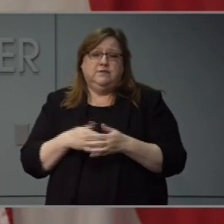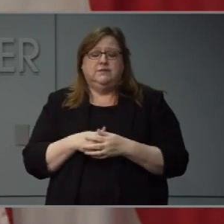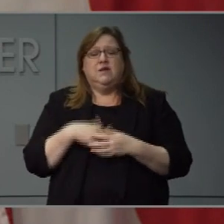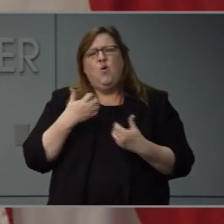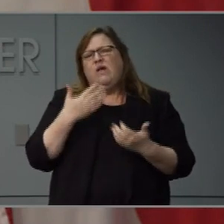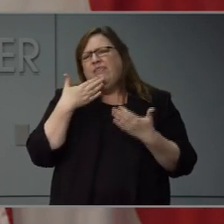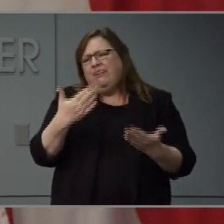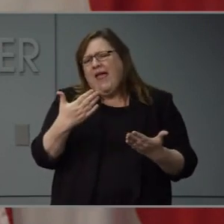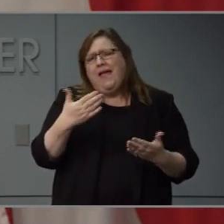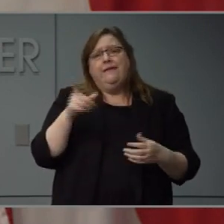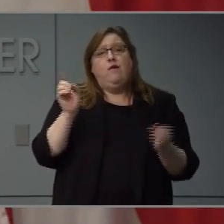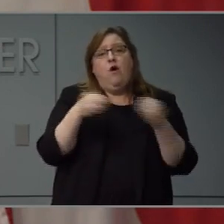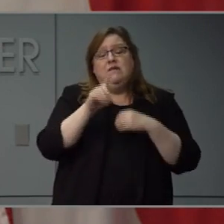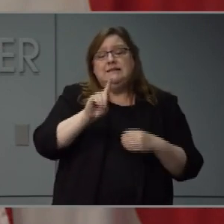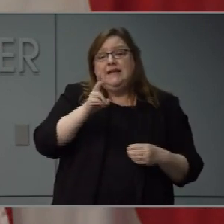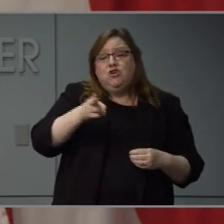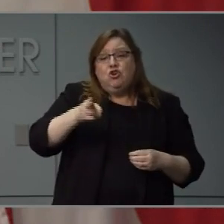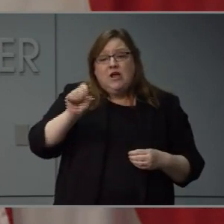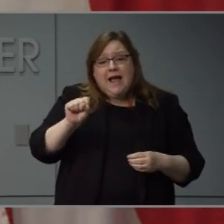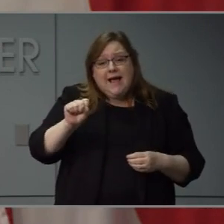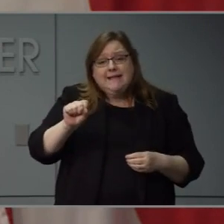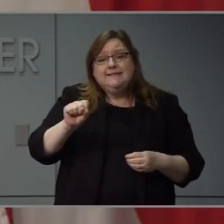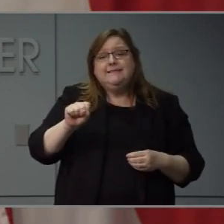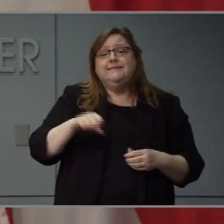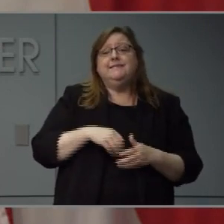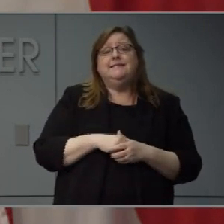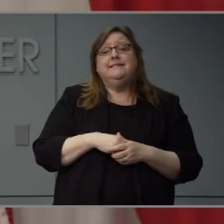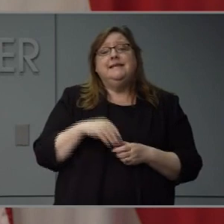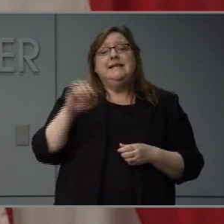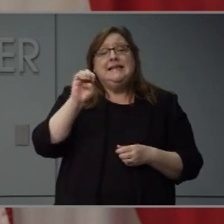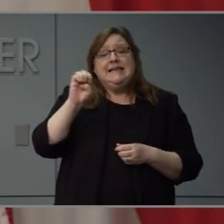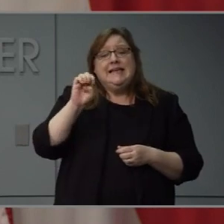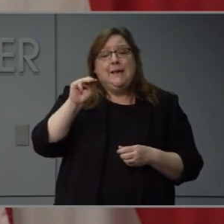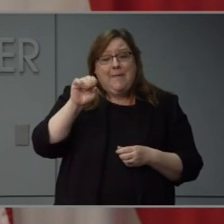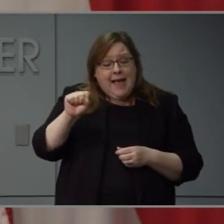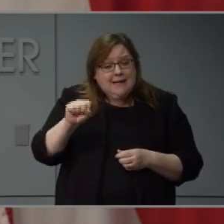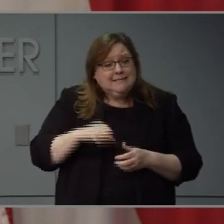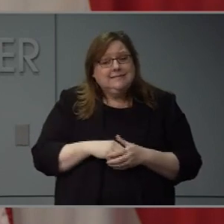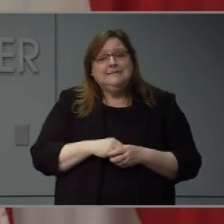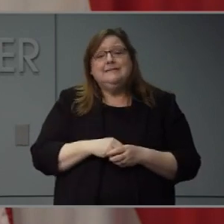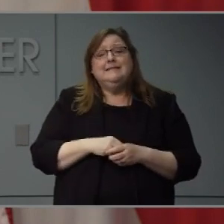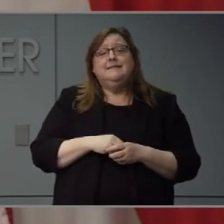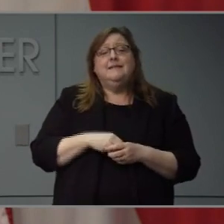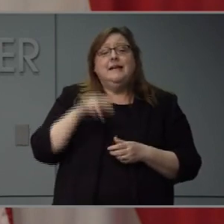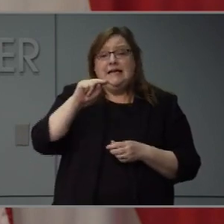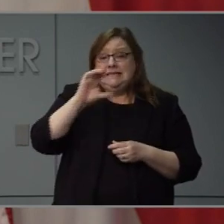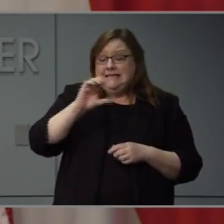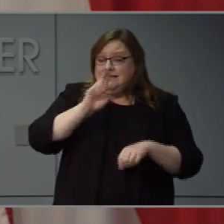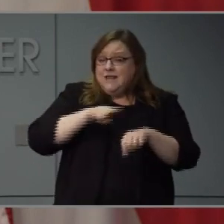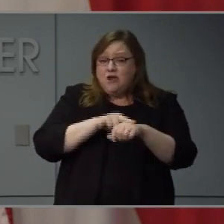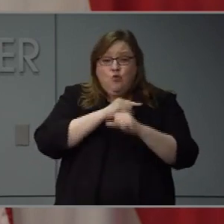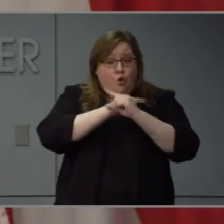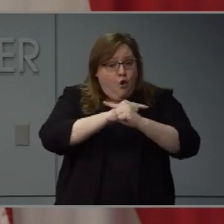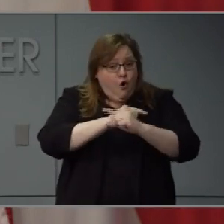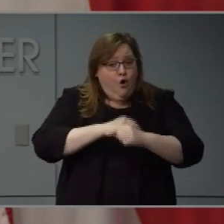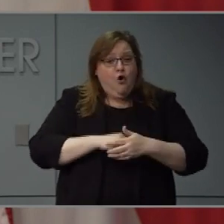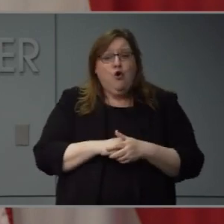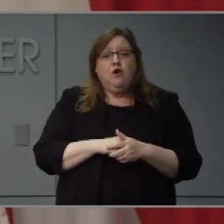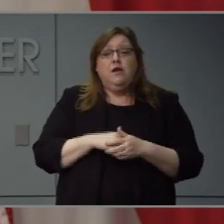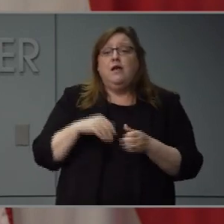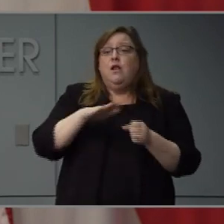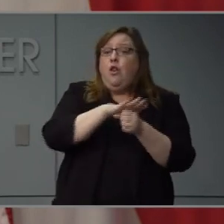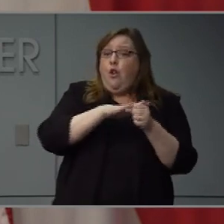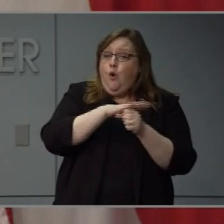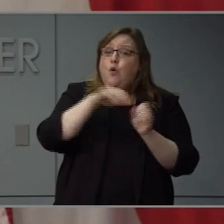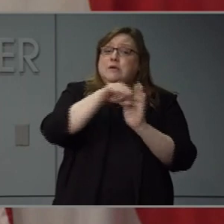Carolina National Guard, and local and state emergency managers. As we continue working to